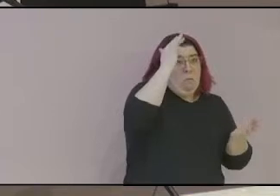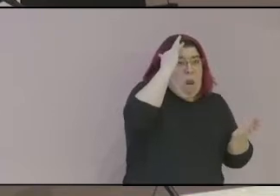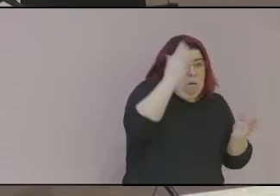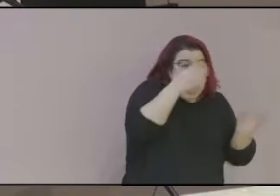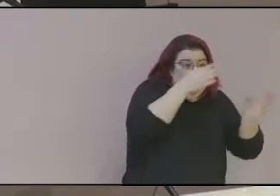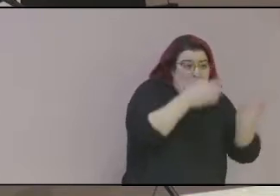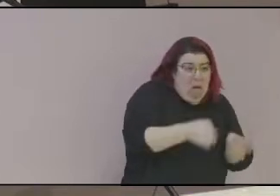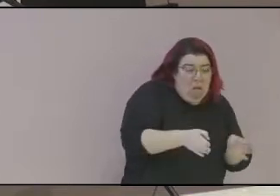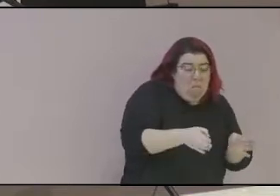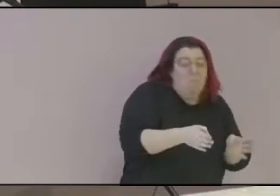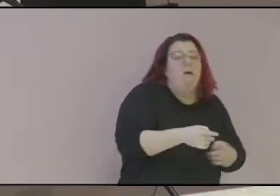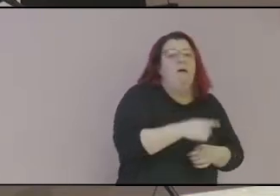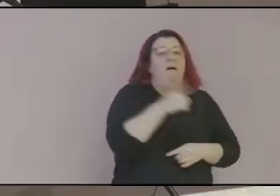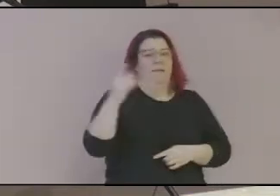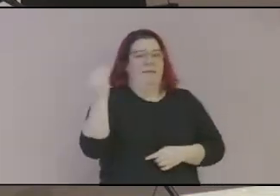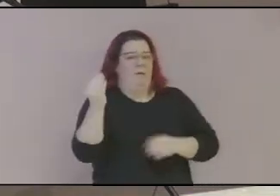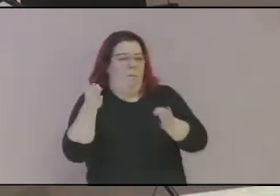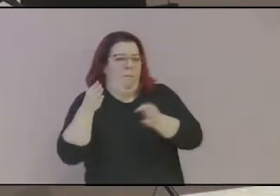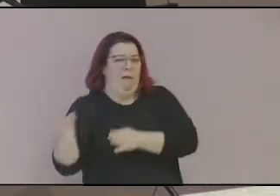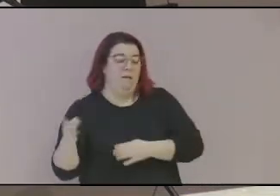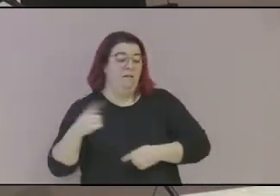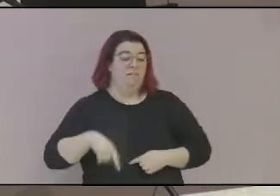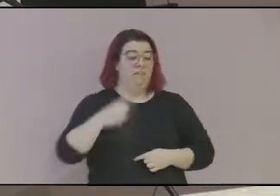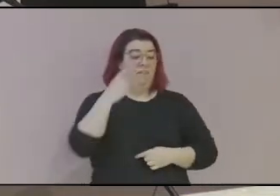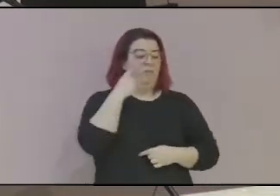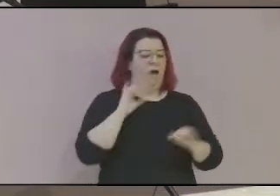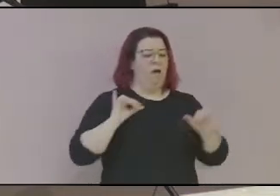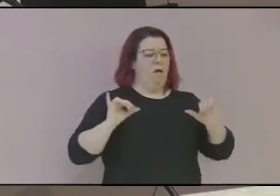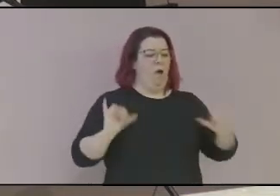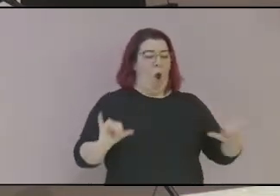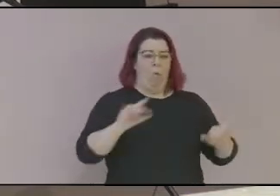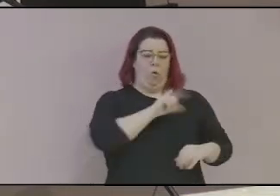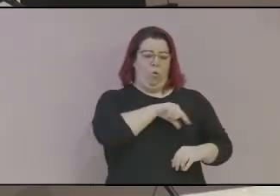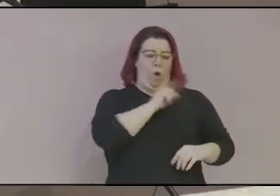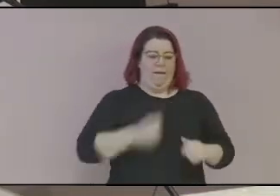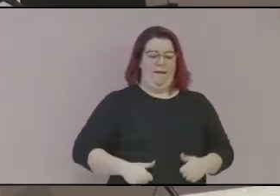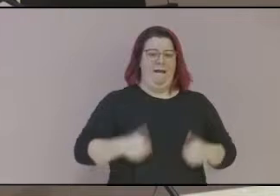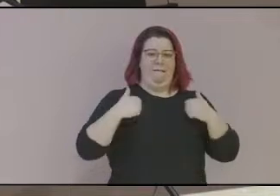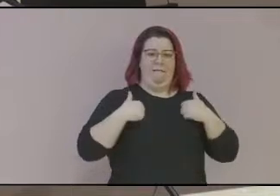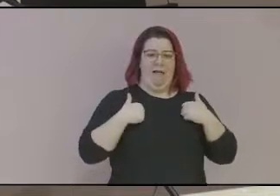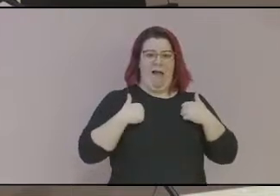would eliminate quality of life biases that they thought would be subjective